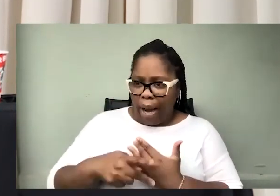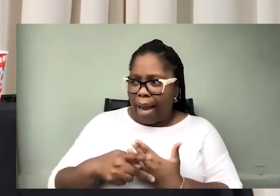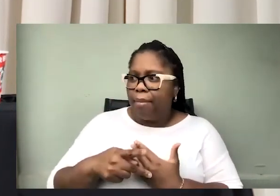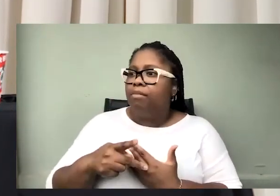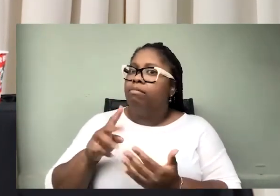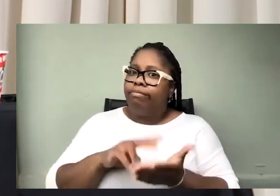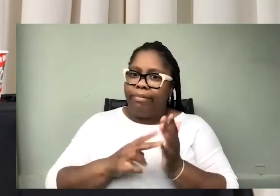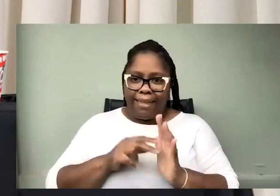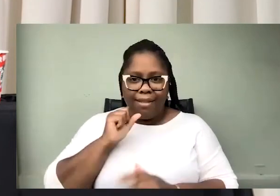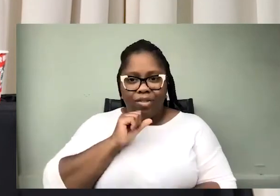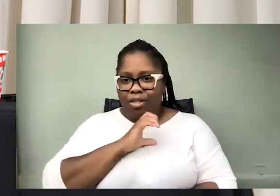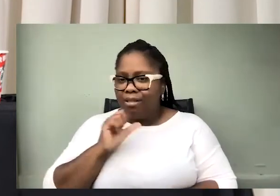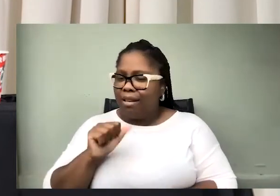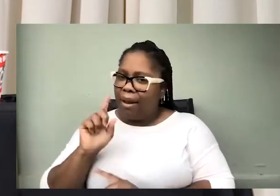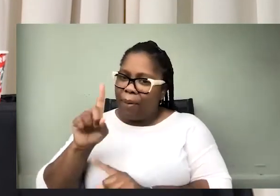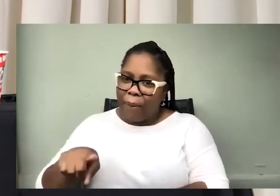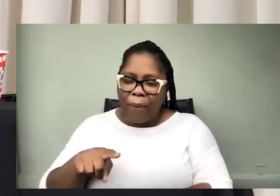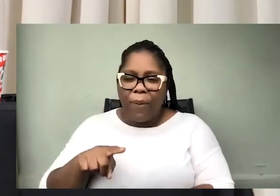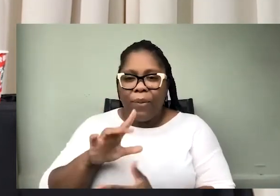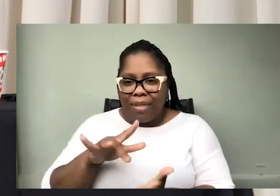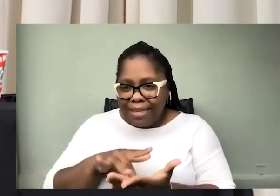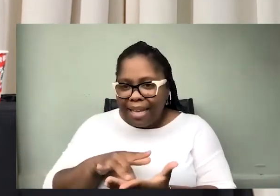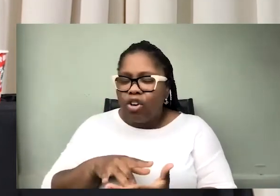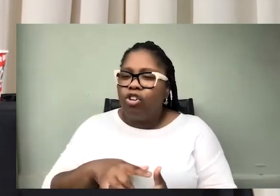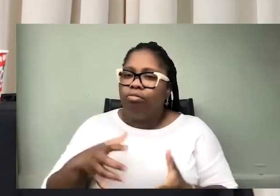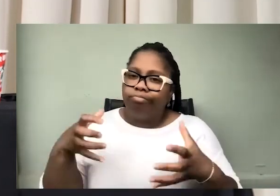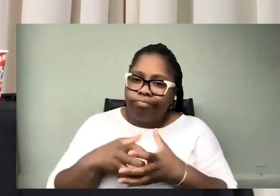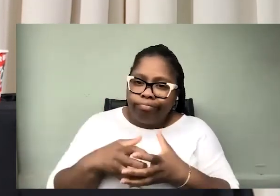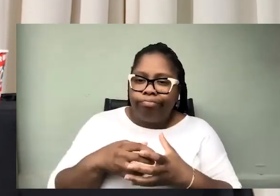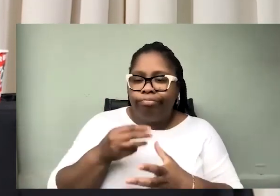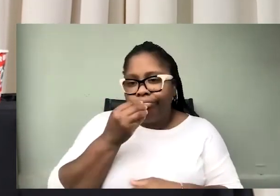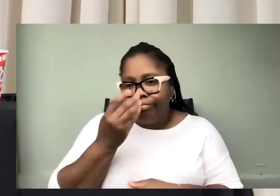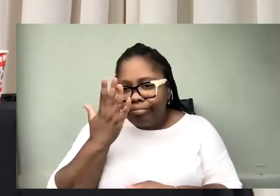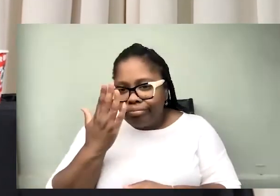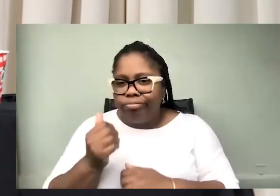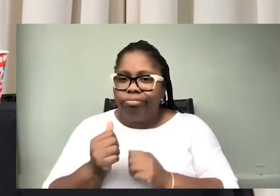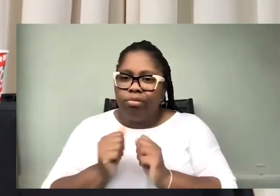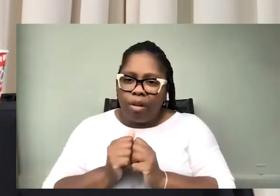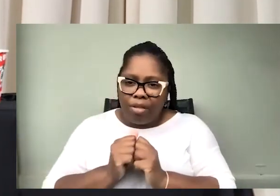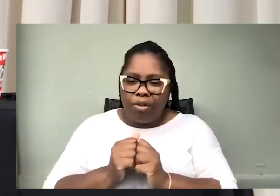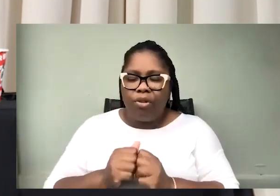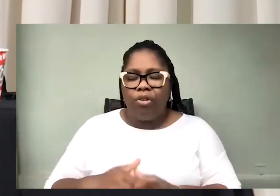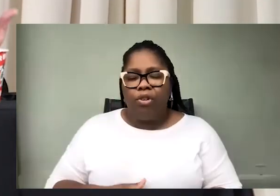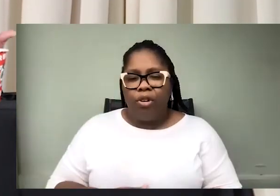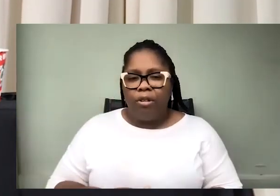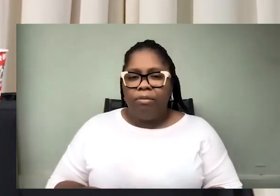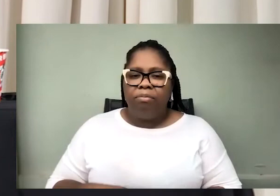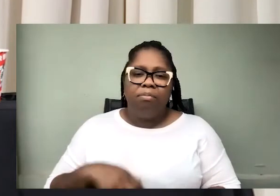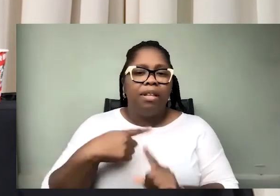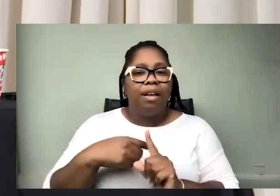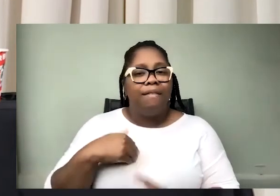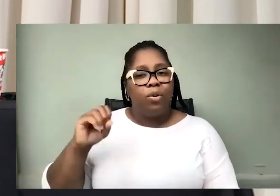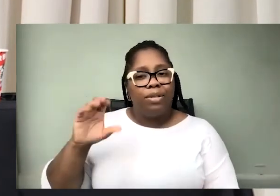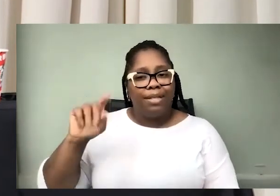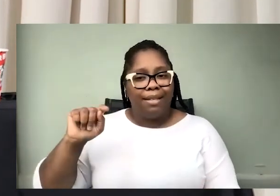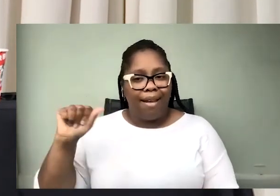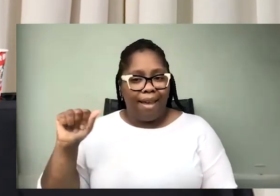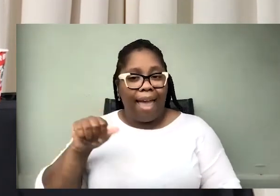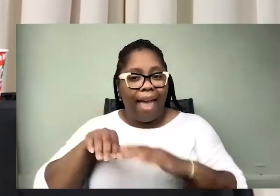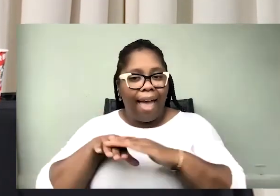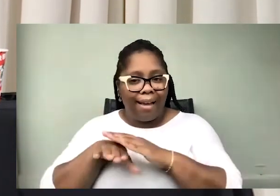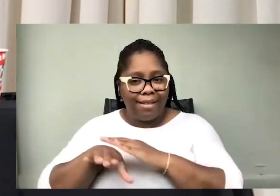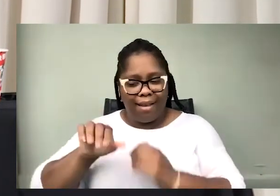the senior center, participate in congregate lunch programs, and so forth. In addition, there's OCTA